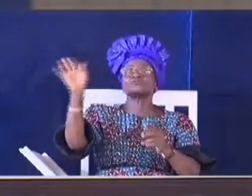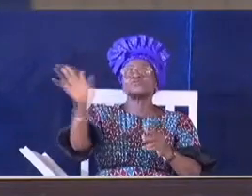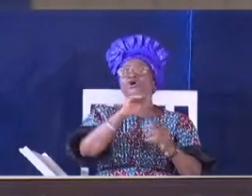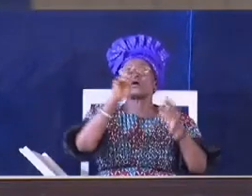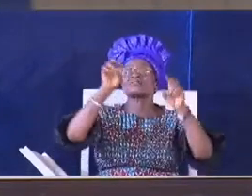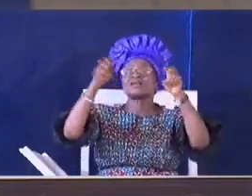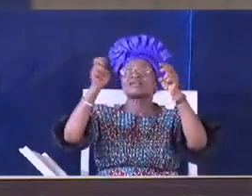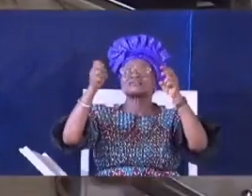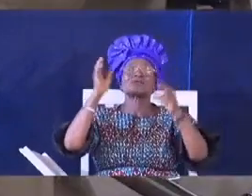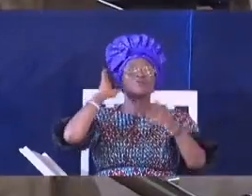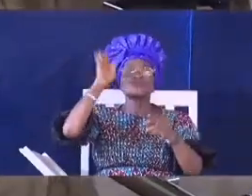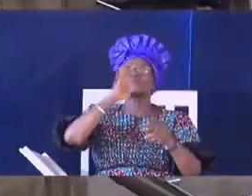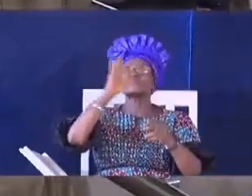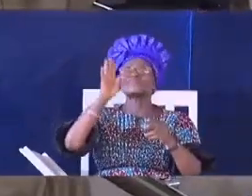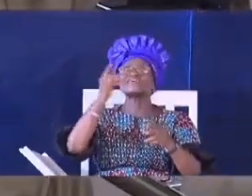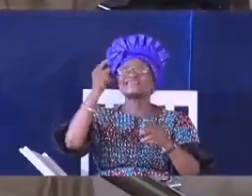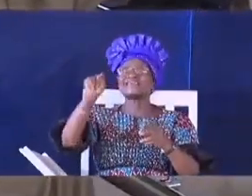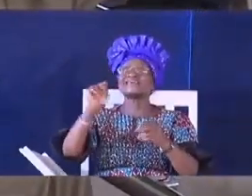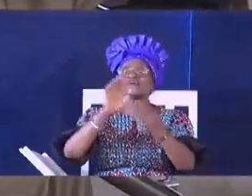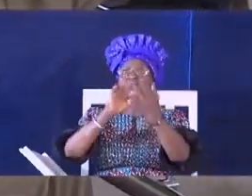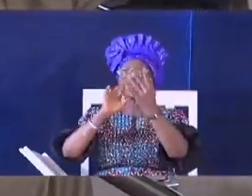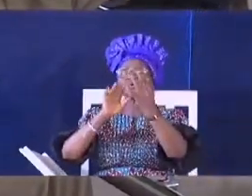the hopeful one.